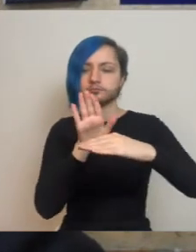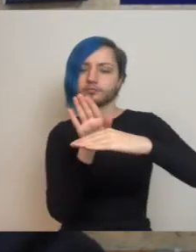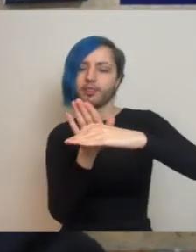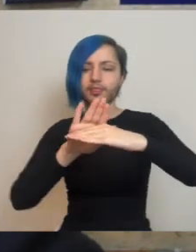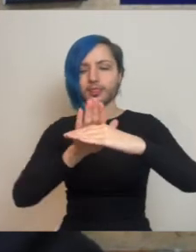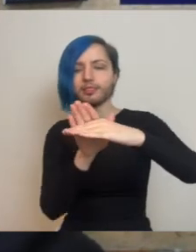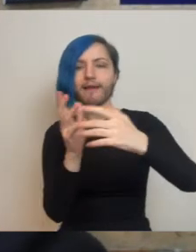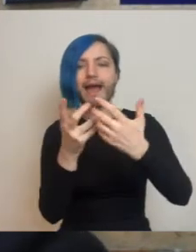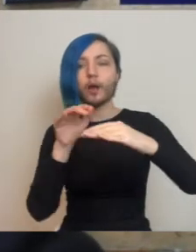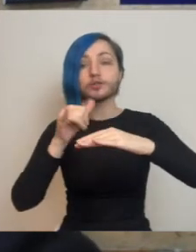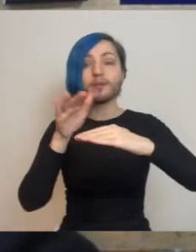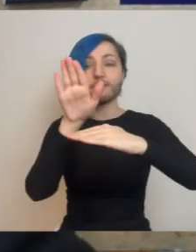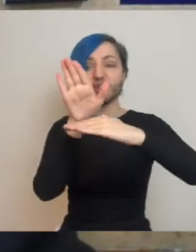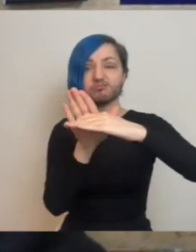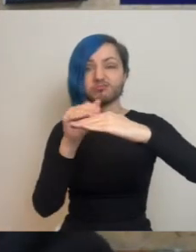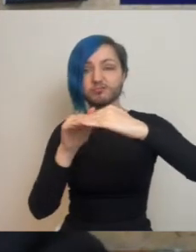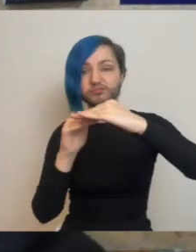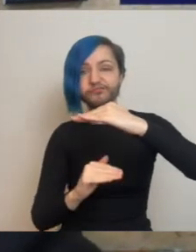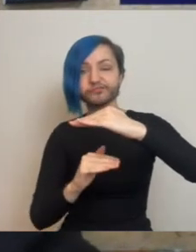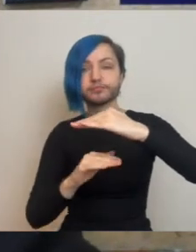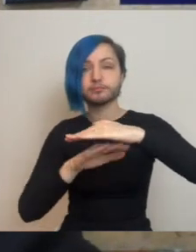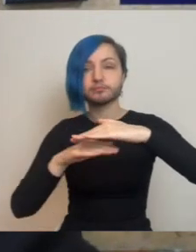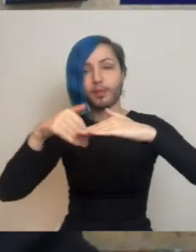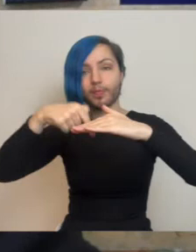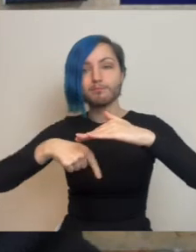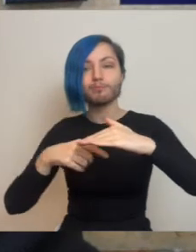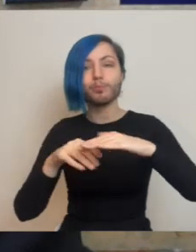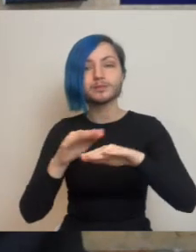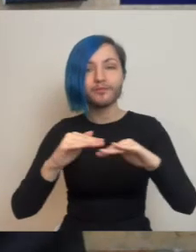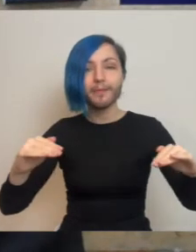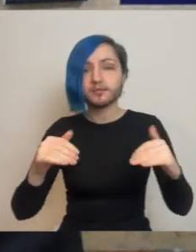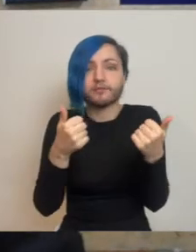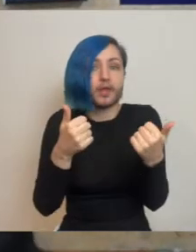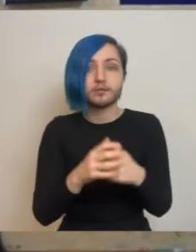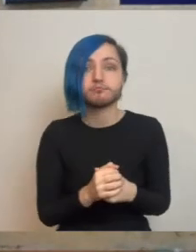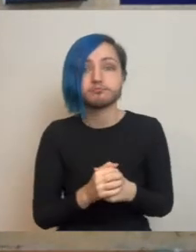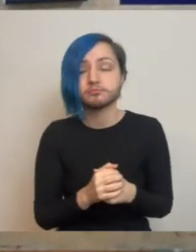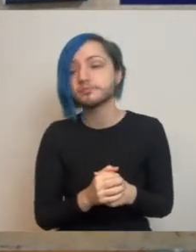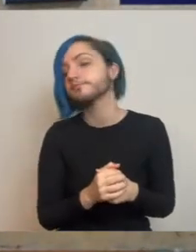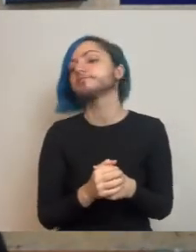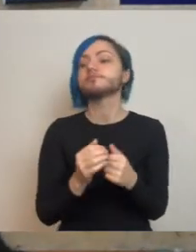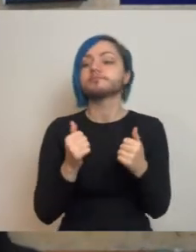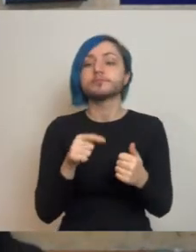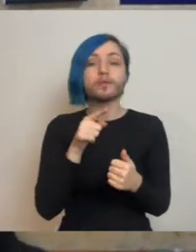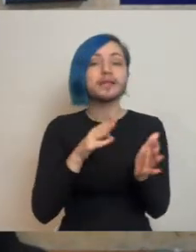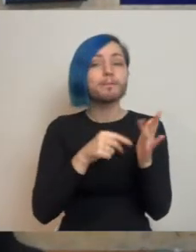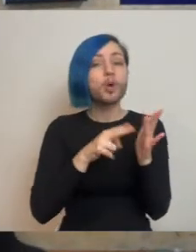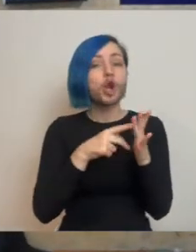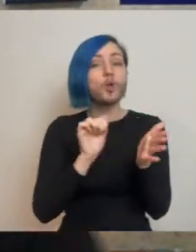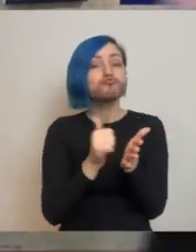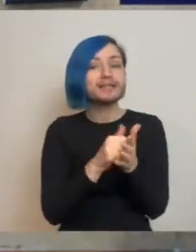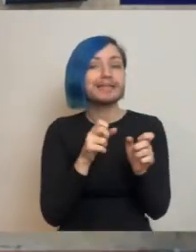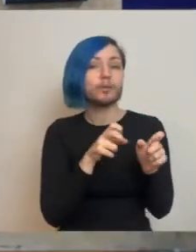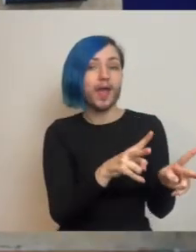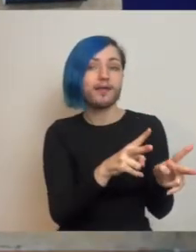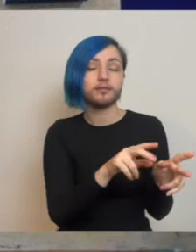So it might come off the page like this. That's absolutely fine. So that's the monoprinting technique. The second